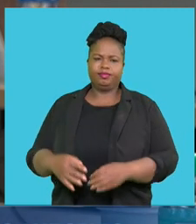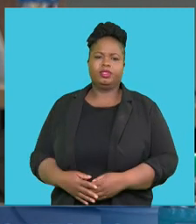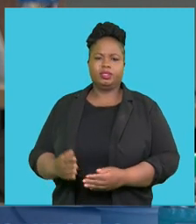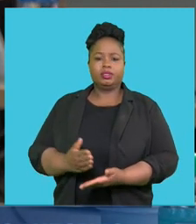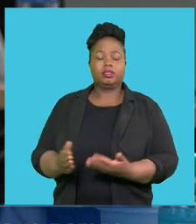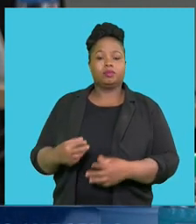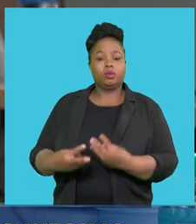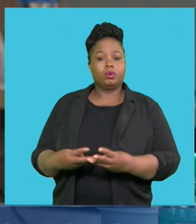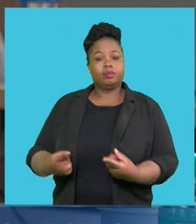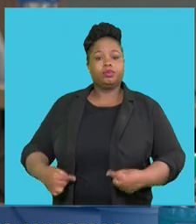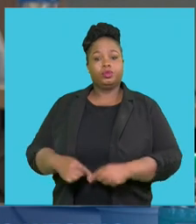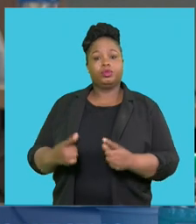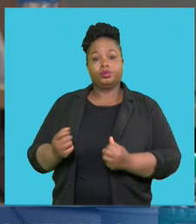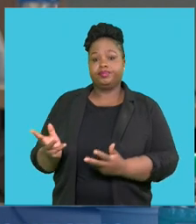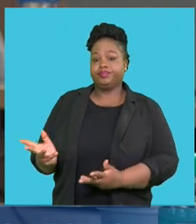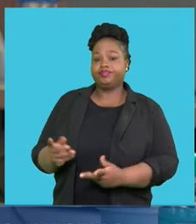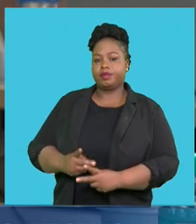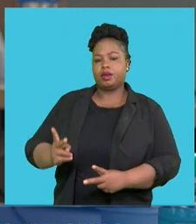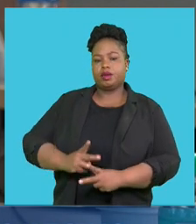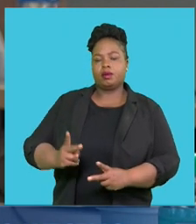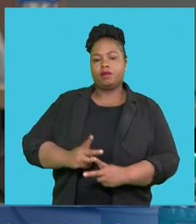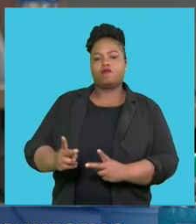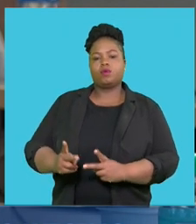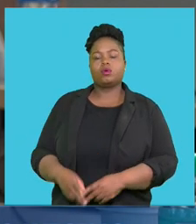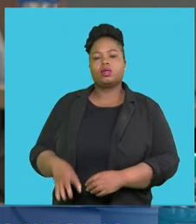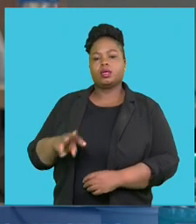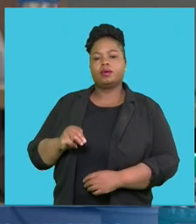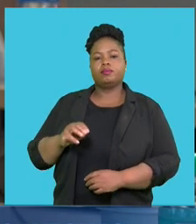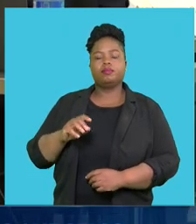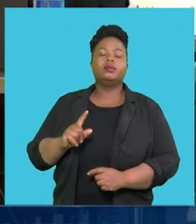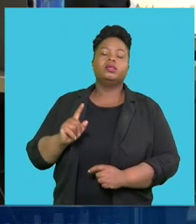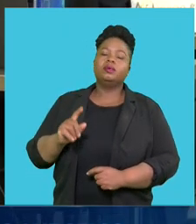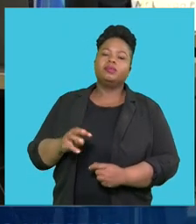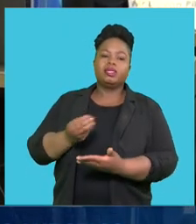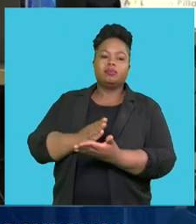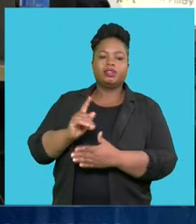we are currently doing in this area In preparation for the medium term budget policy statement